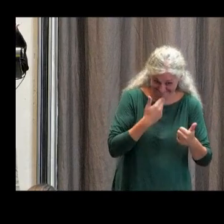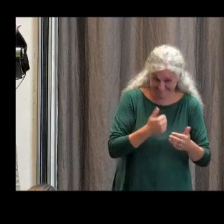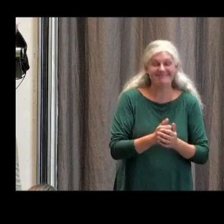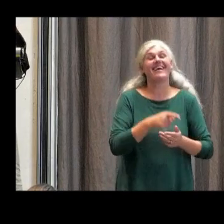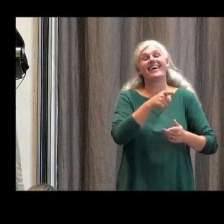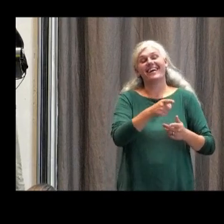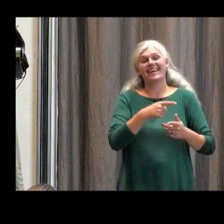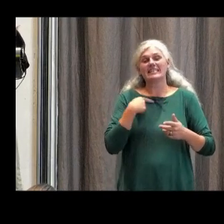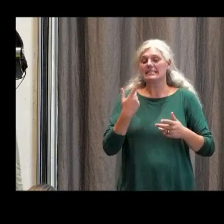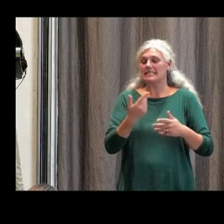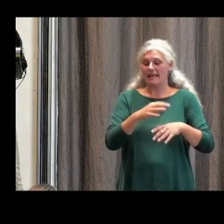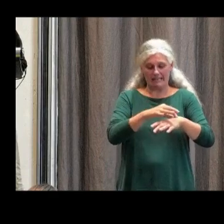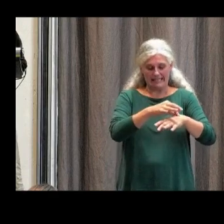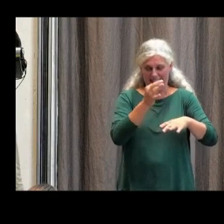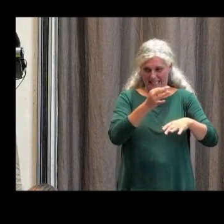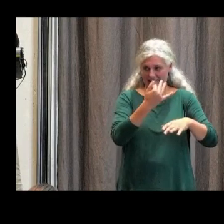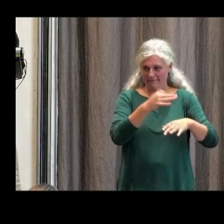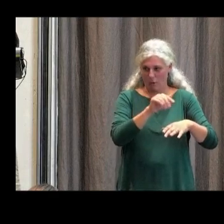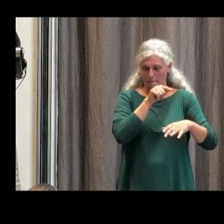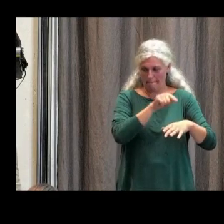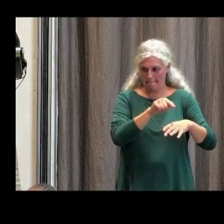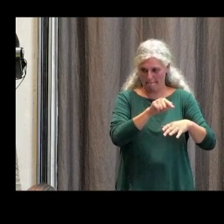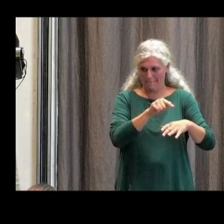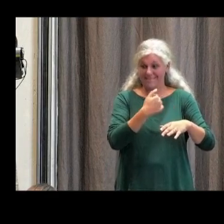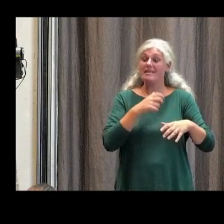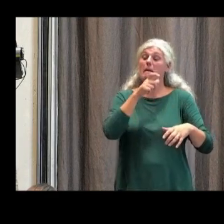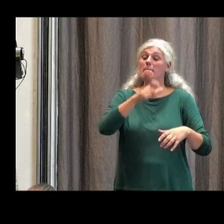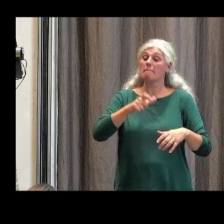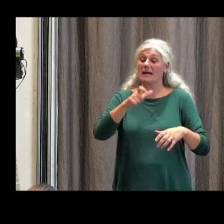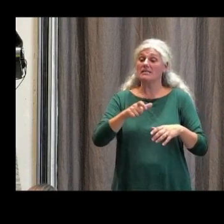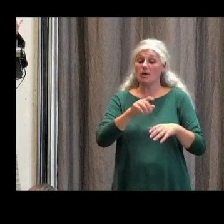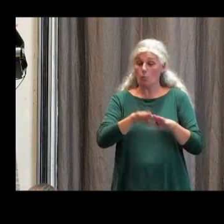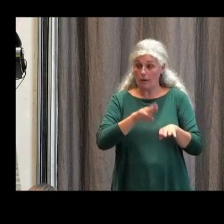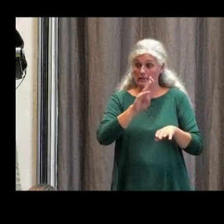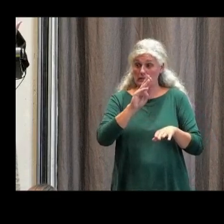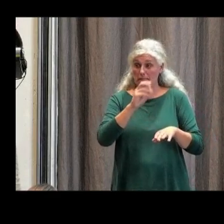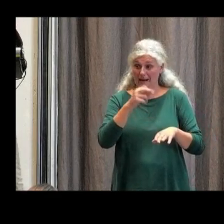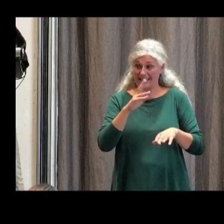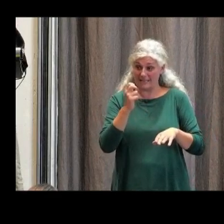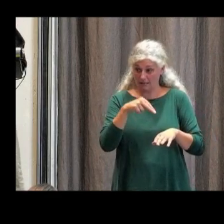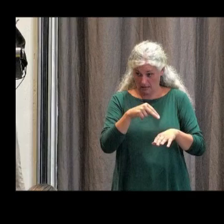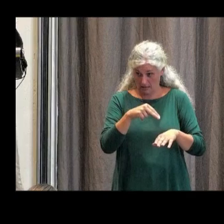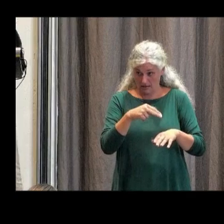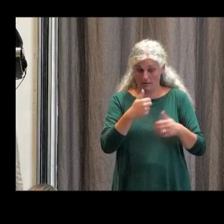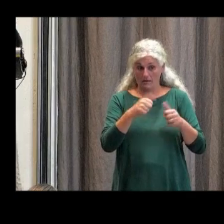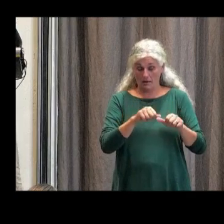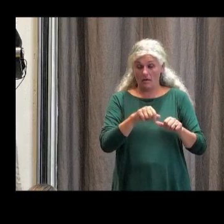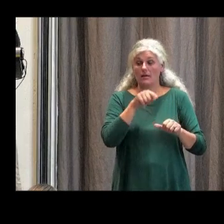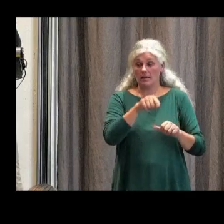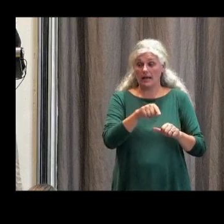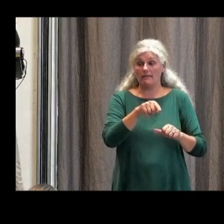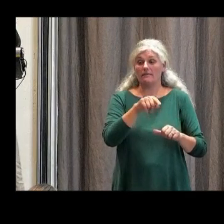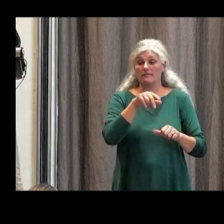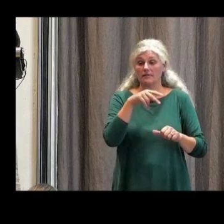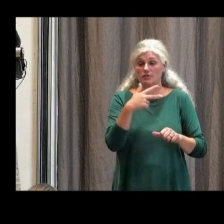sebum, the skin excretion from the patient, from a Parkinson's patient, and they fired this through a GC mass